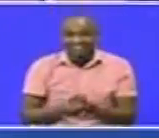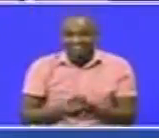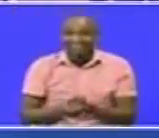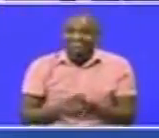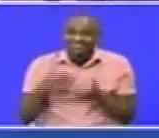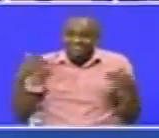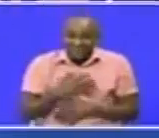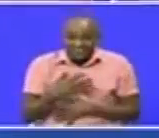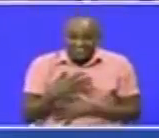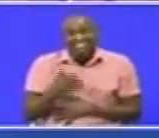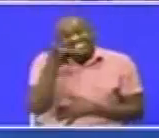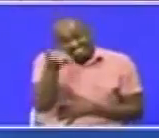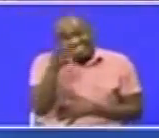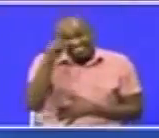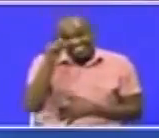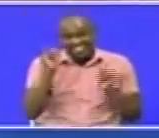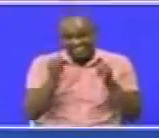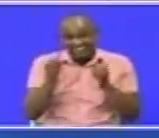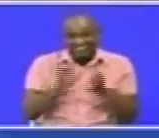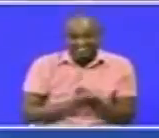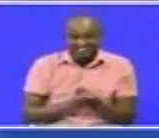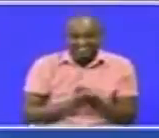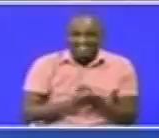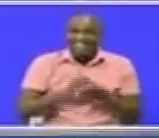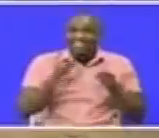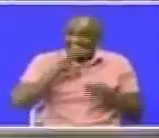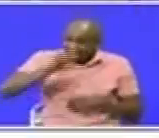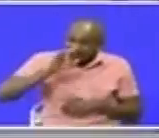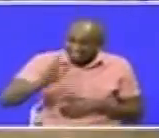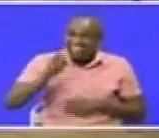Mashirima Kapombe, KTN News, Mahanga in the county of Kakamega.